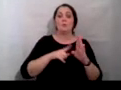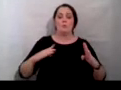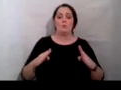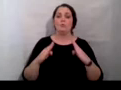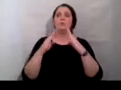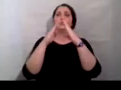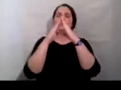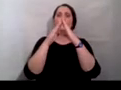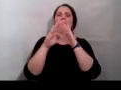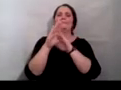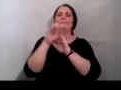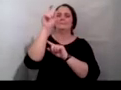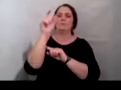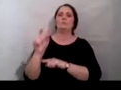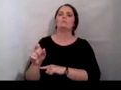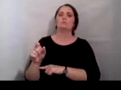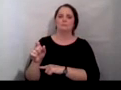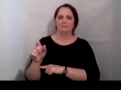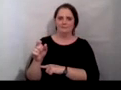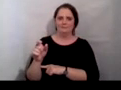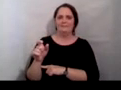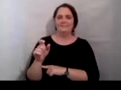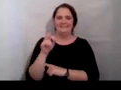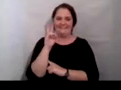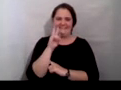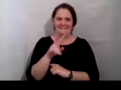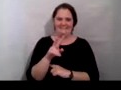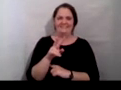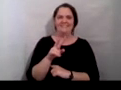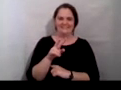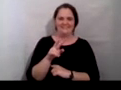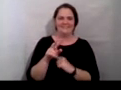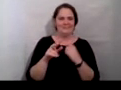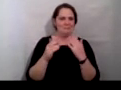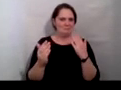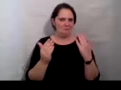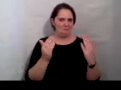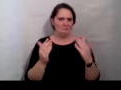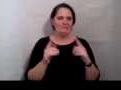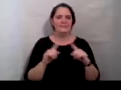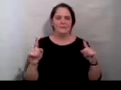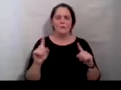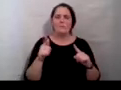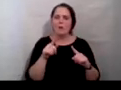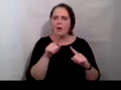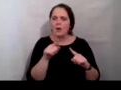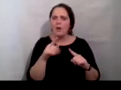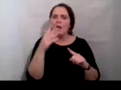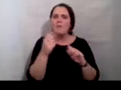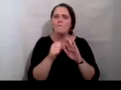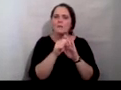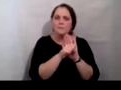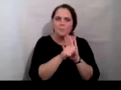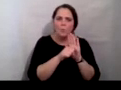York, qagoma people. And you can see there, you can actually identify symbols